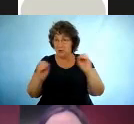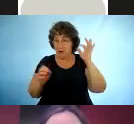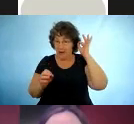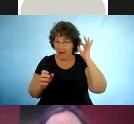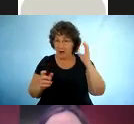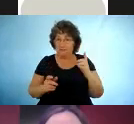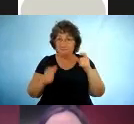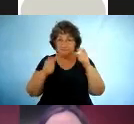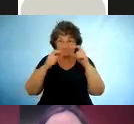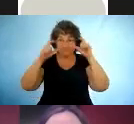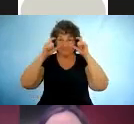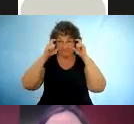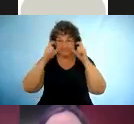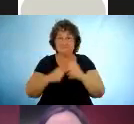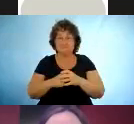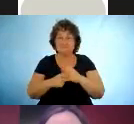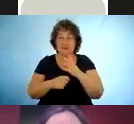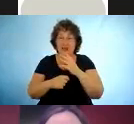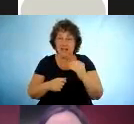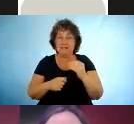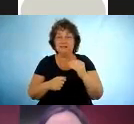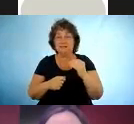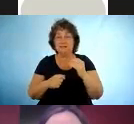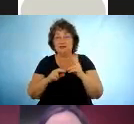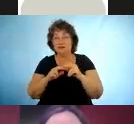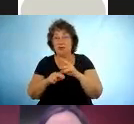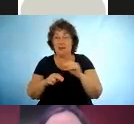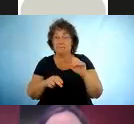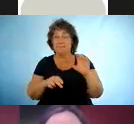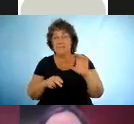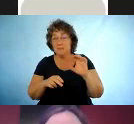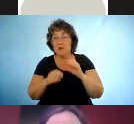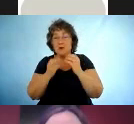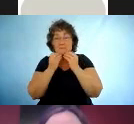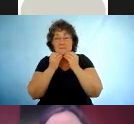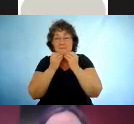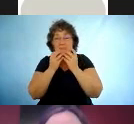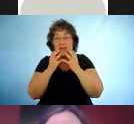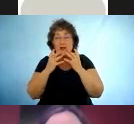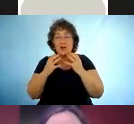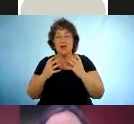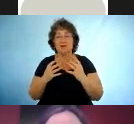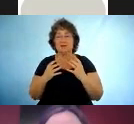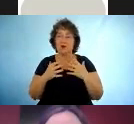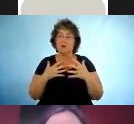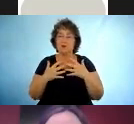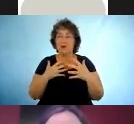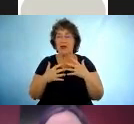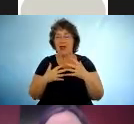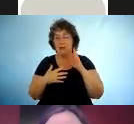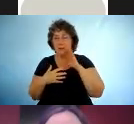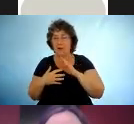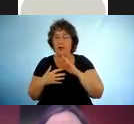frame glasses, and a salt and pepper beard. And I have a shirt